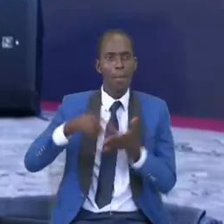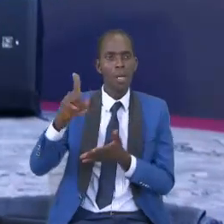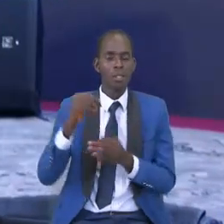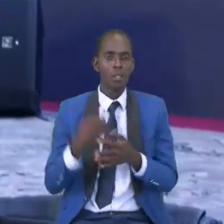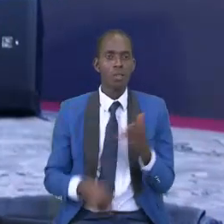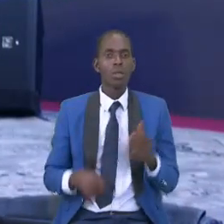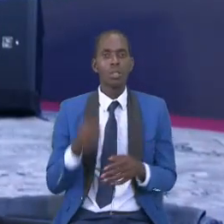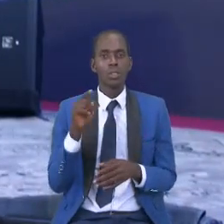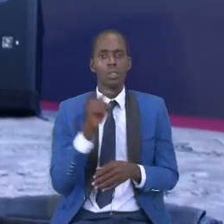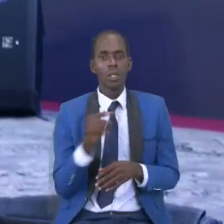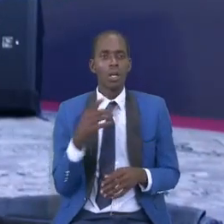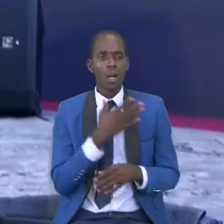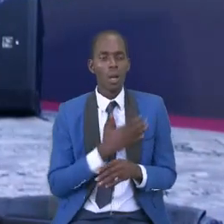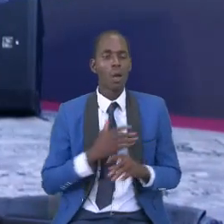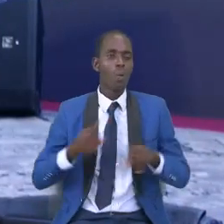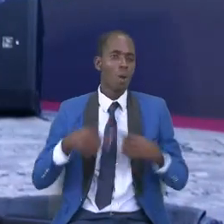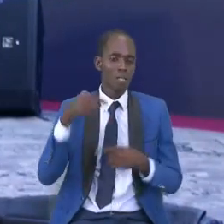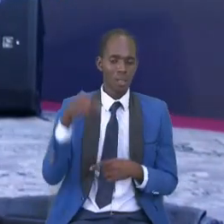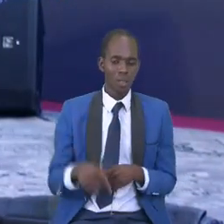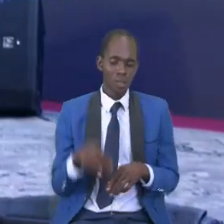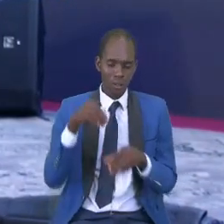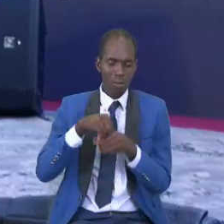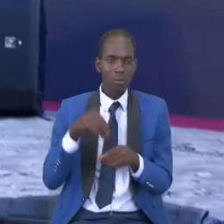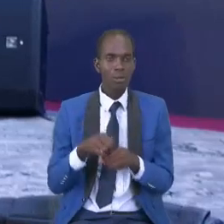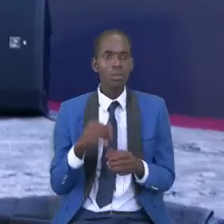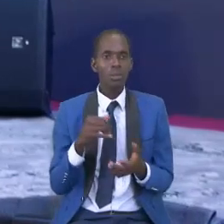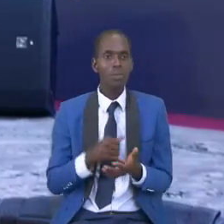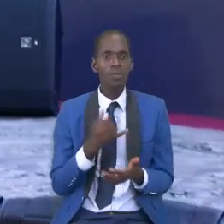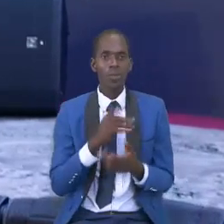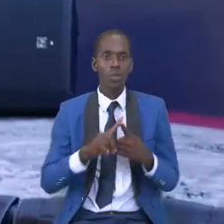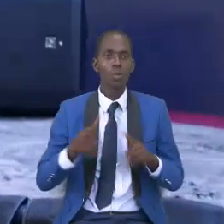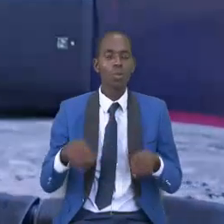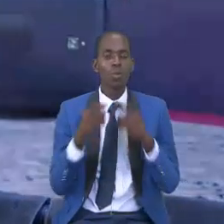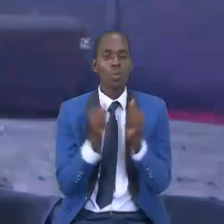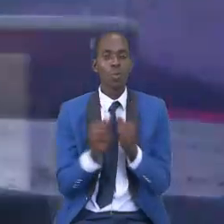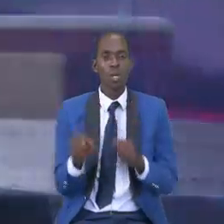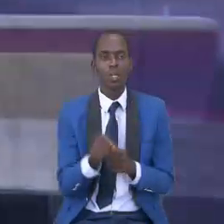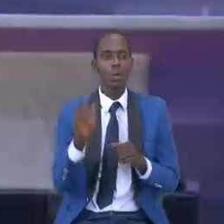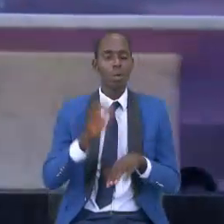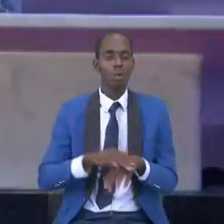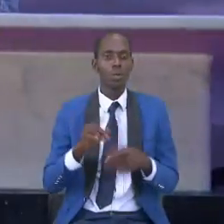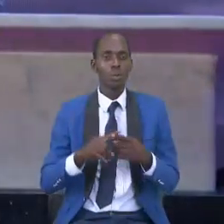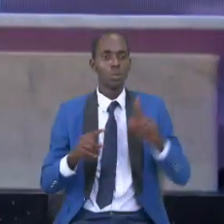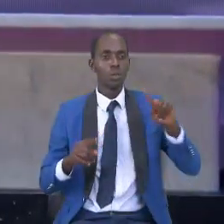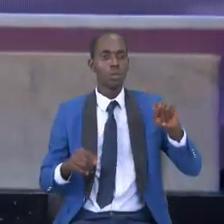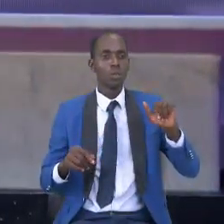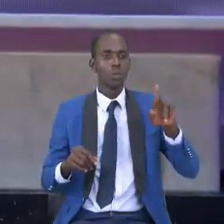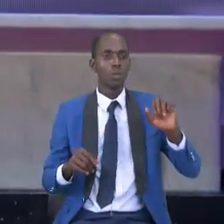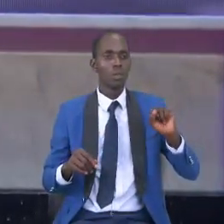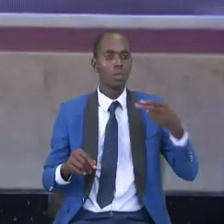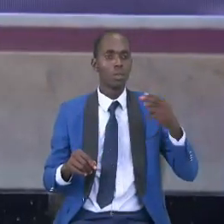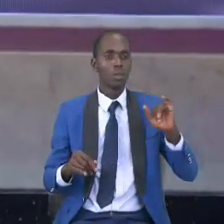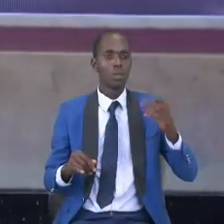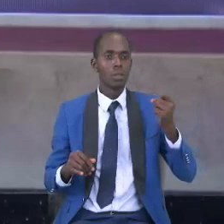and went down into it, and to go with them unto Tarshish